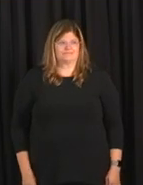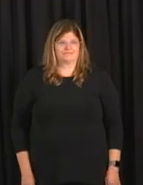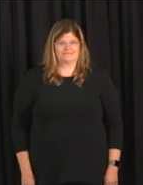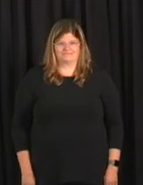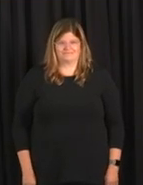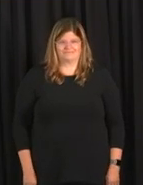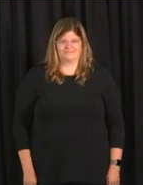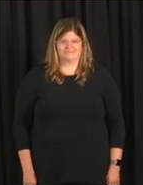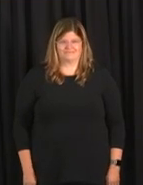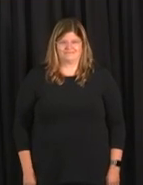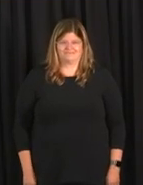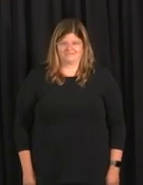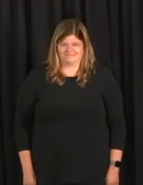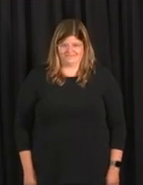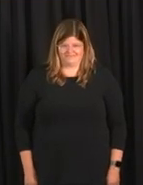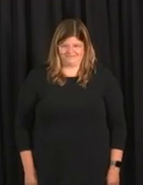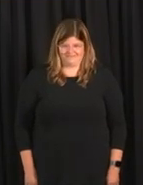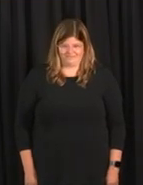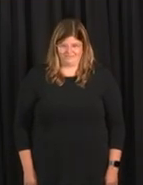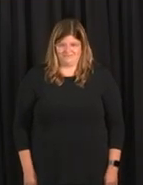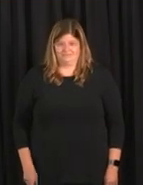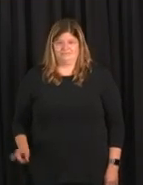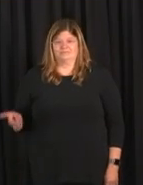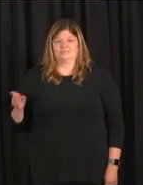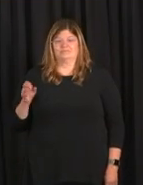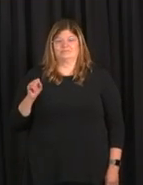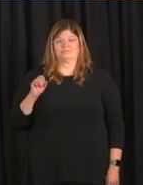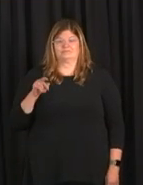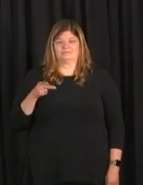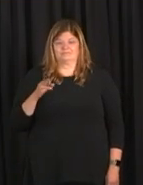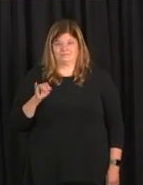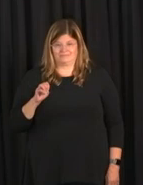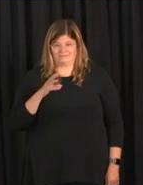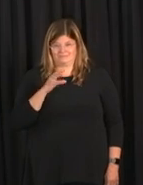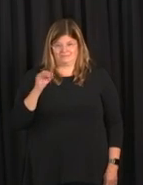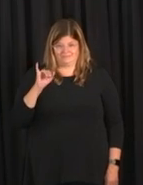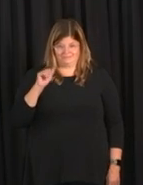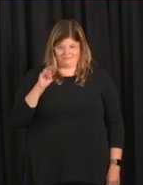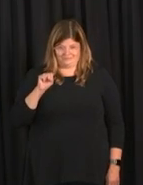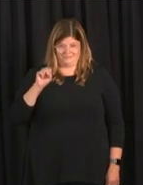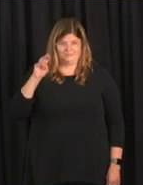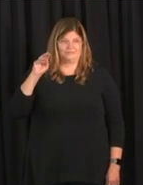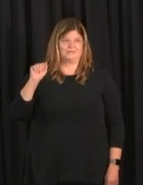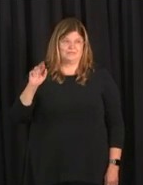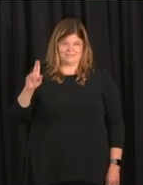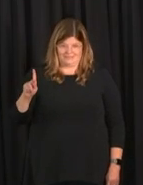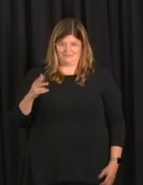Yes, we'll go to Stephanie, James, and back to Mark, and then we'll wind up.